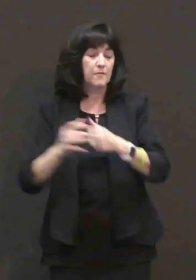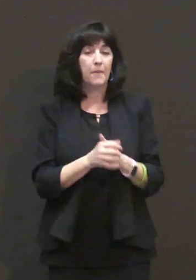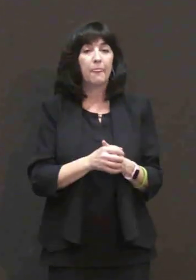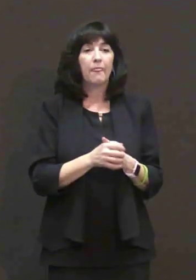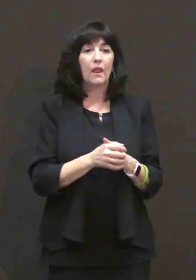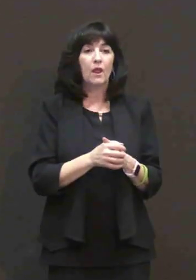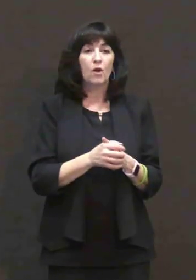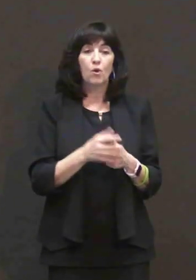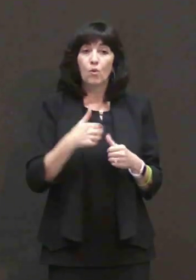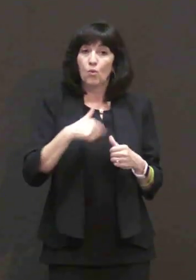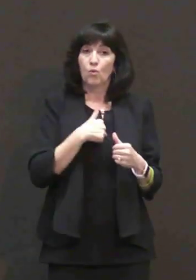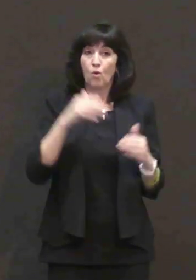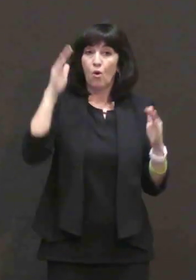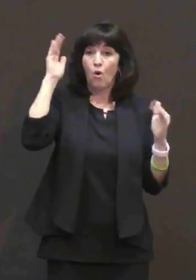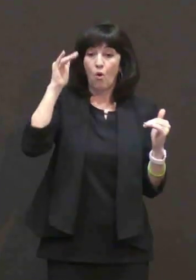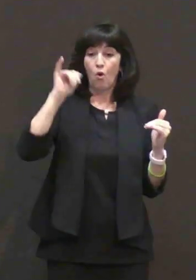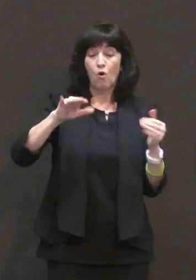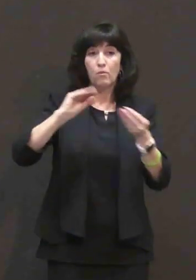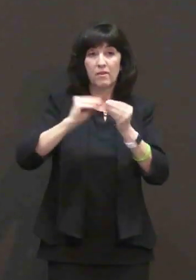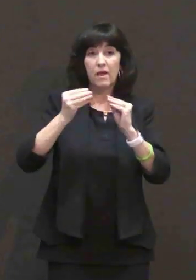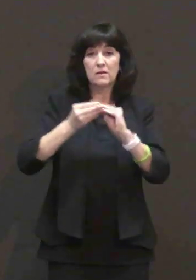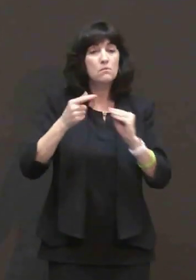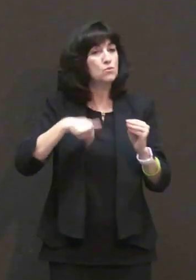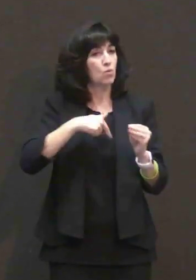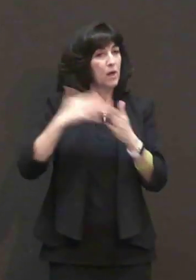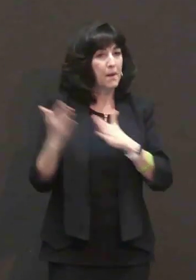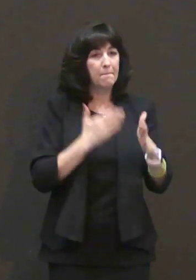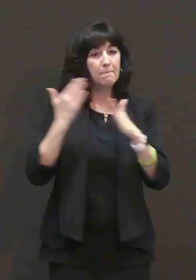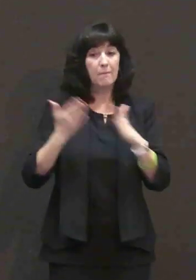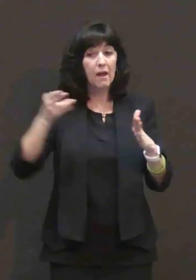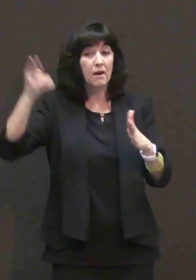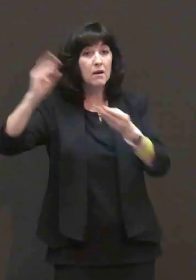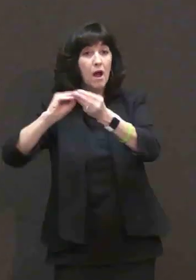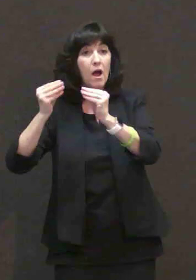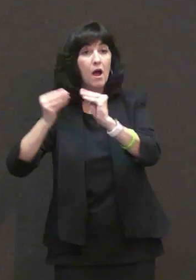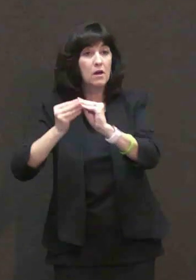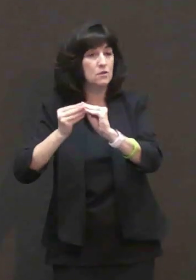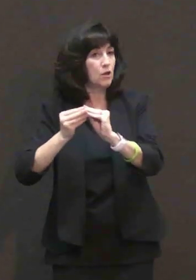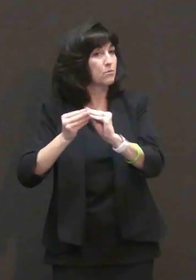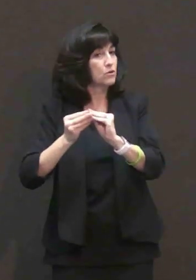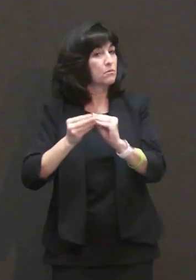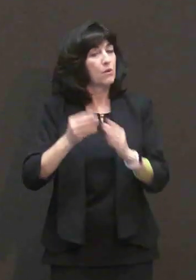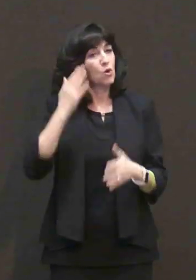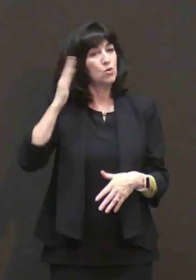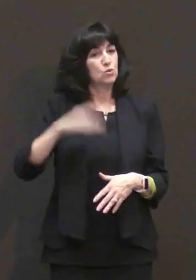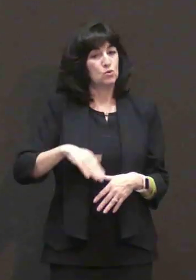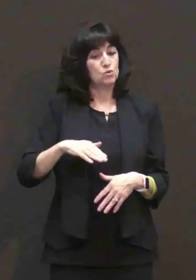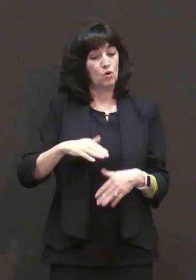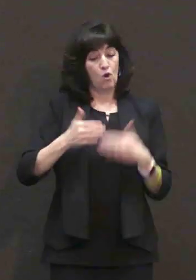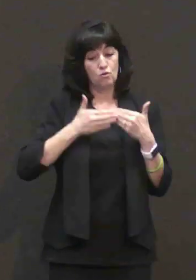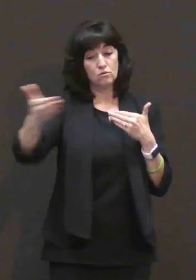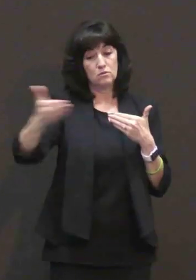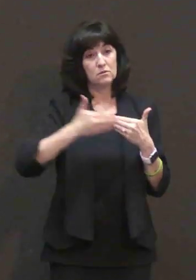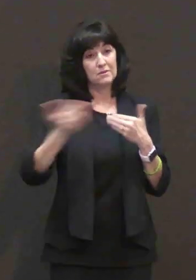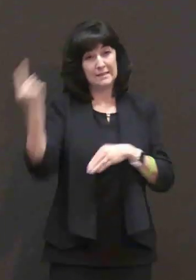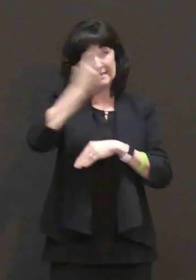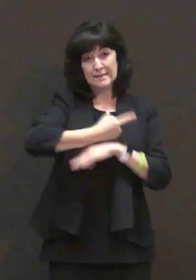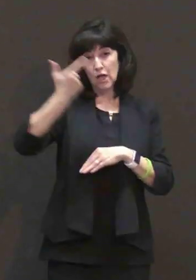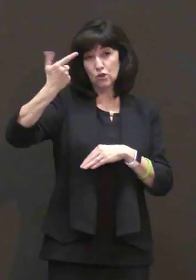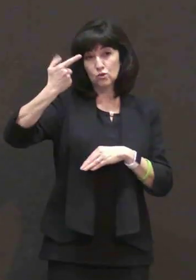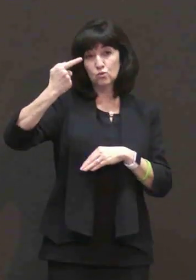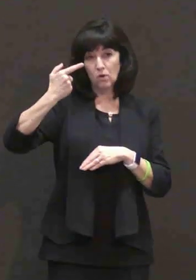and not taking into account what the orders the governor put out almost 2.5 weeks ago now. We know about day 21, we'll see how effective